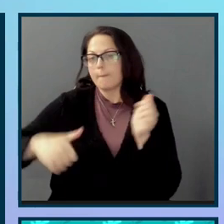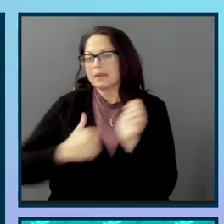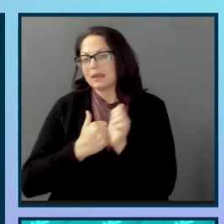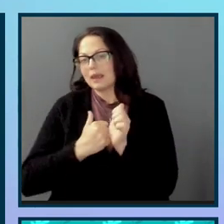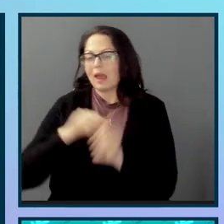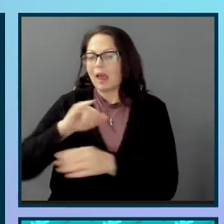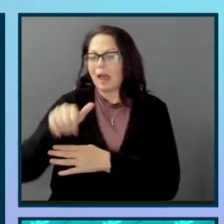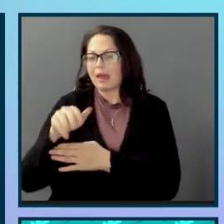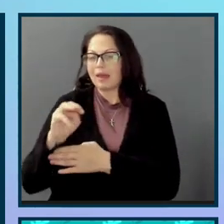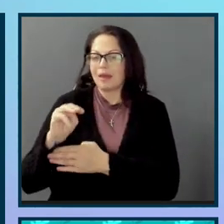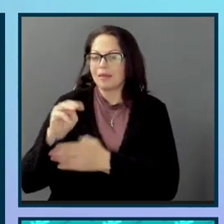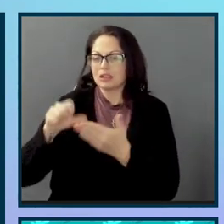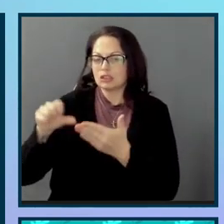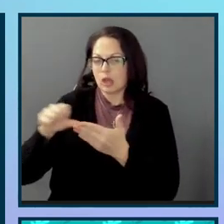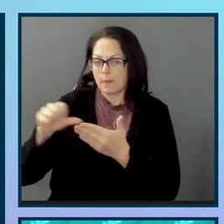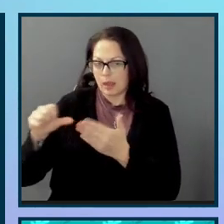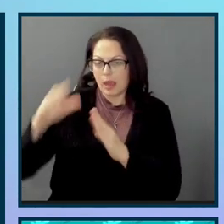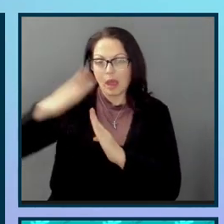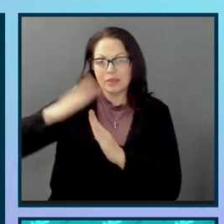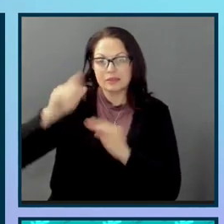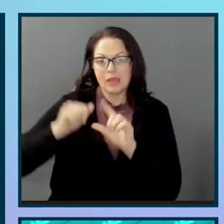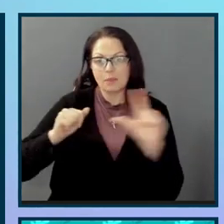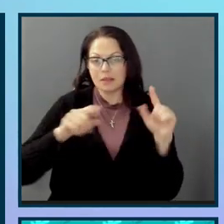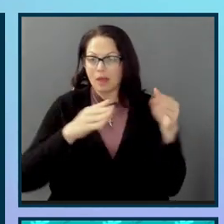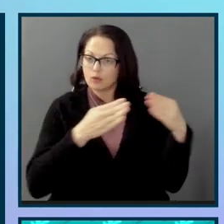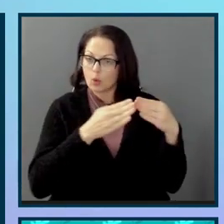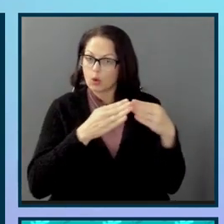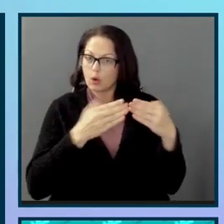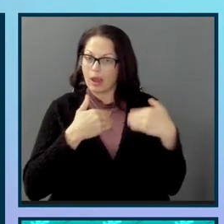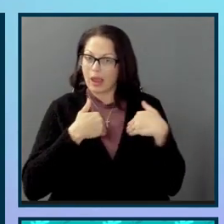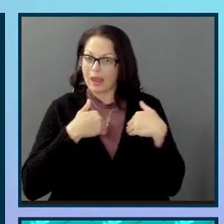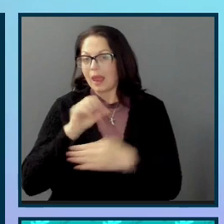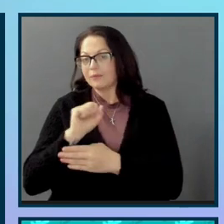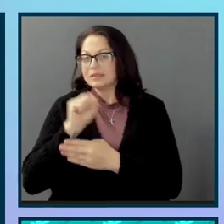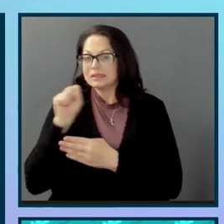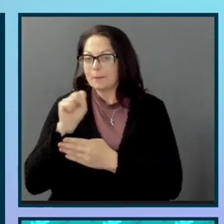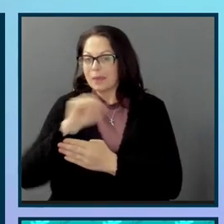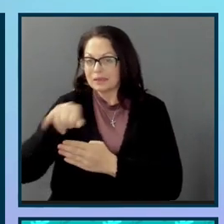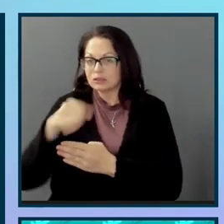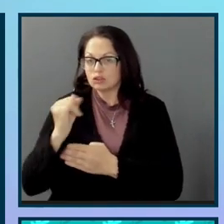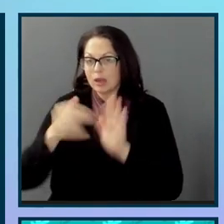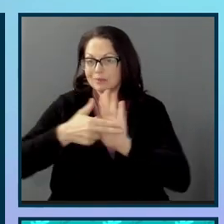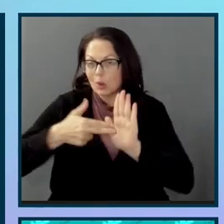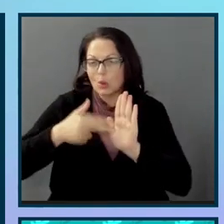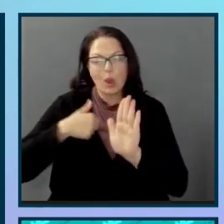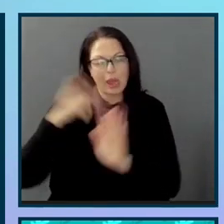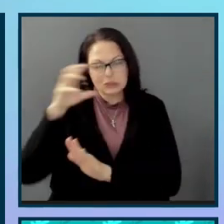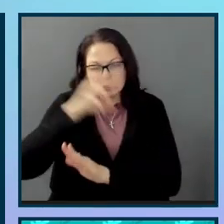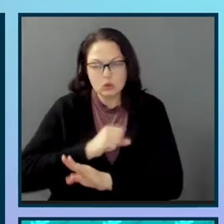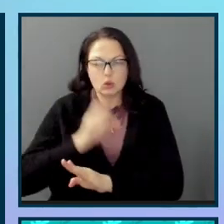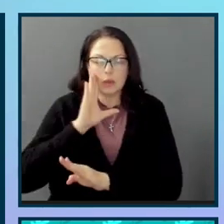page. So in the top left corner, I have the Space Jam logo. I assume it will take me back to the landing